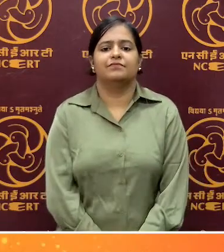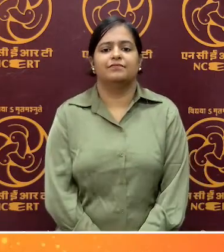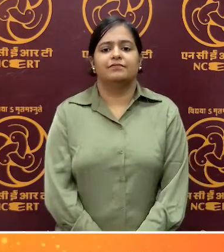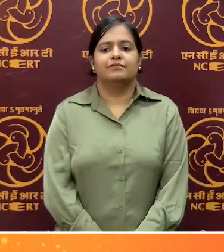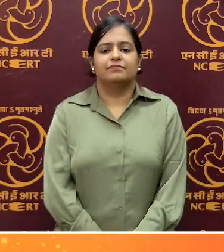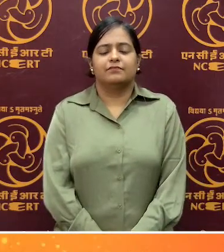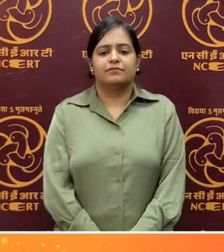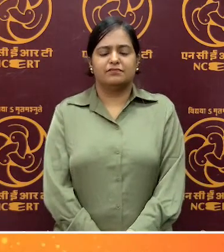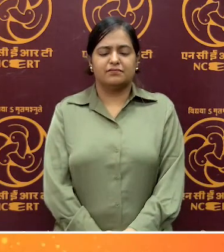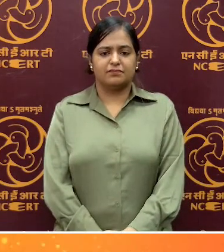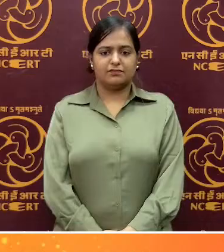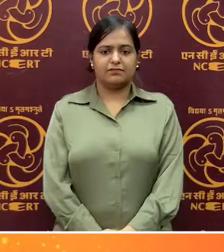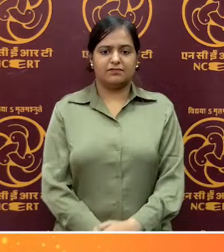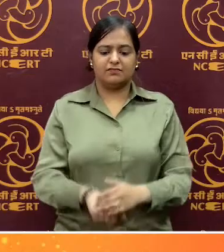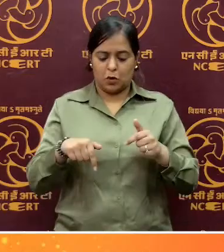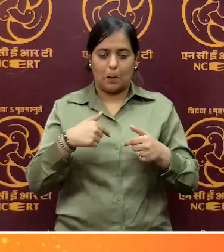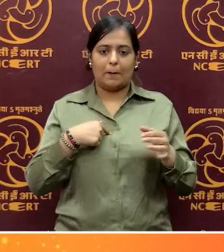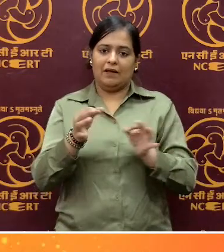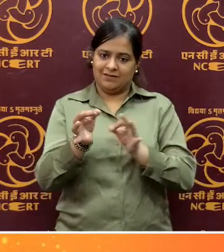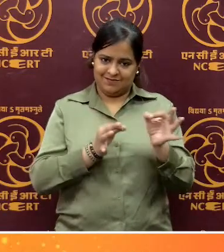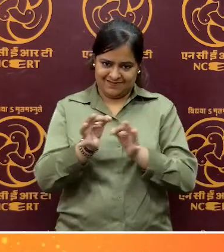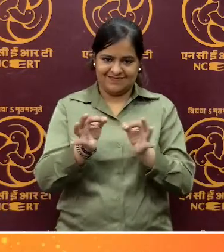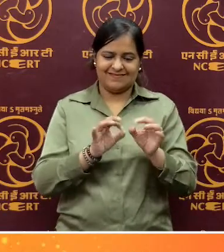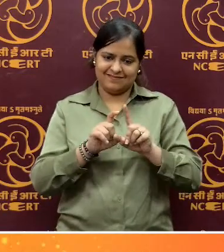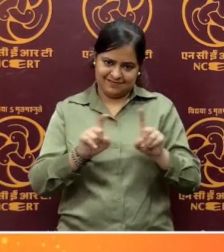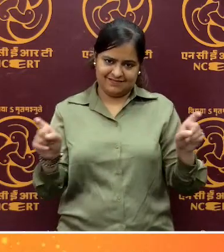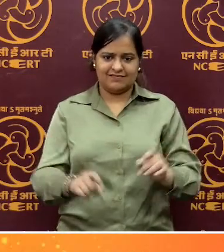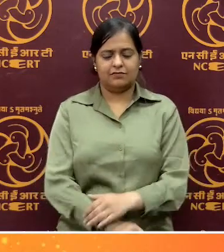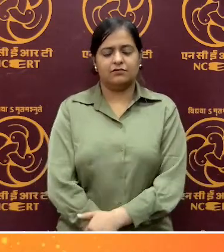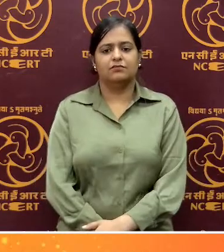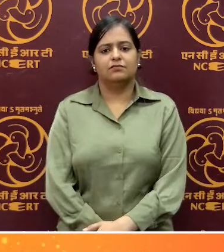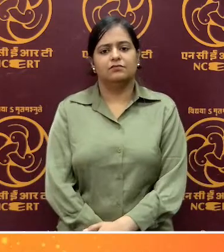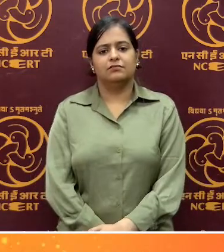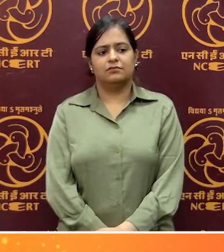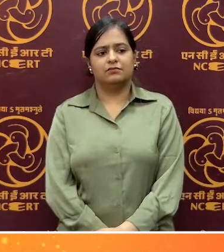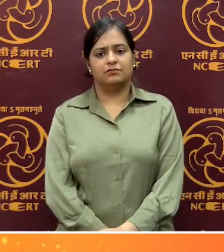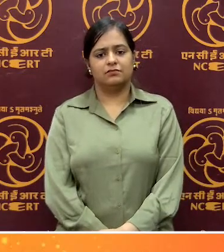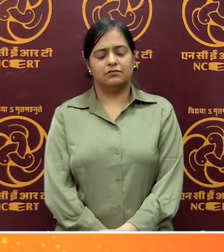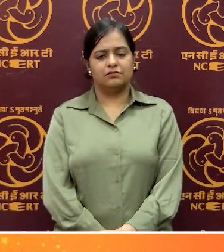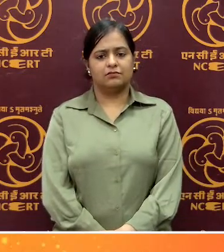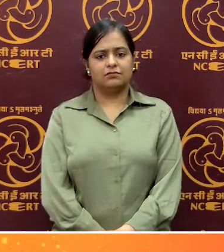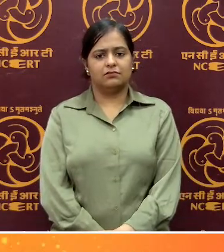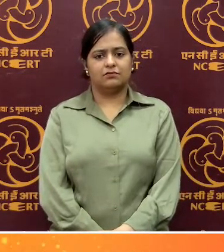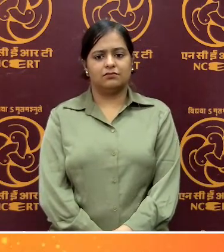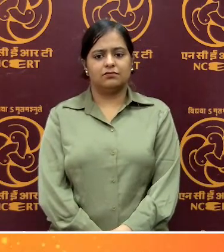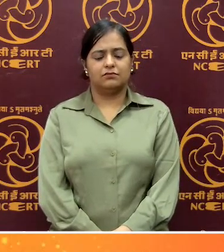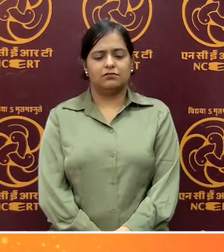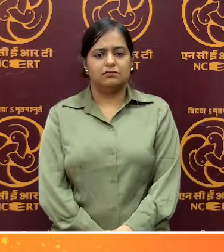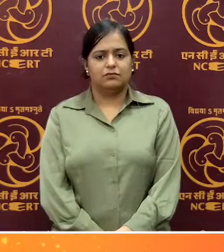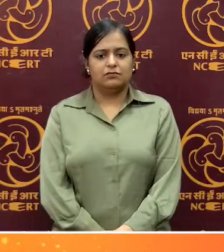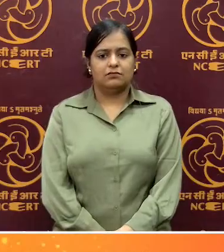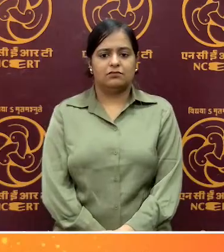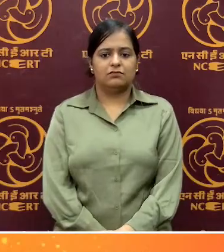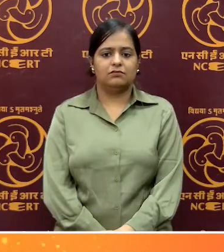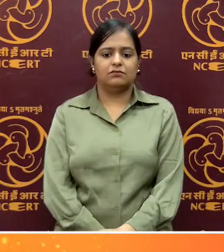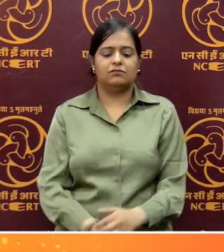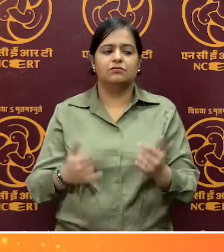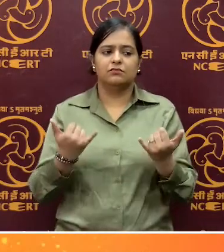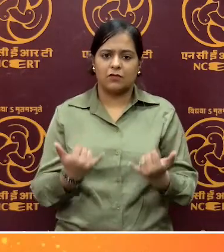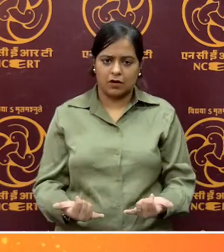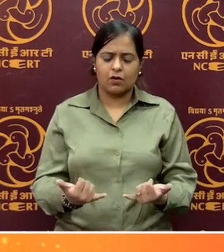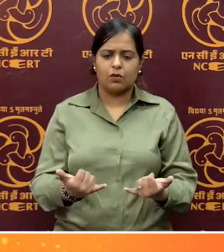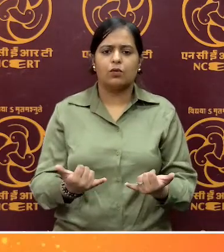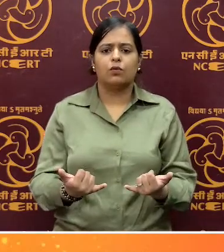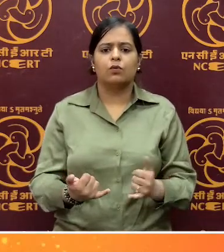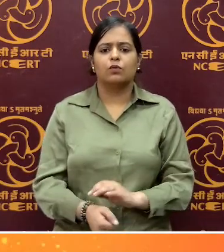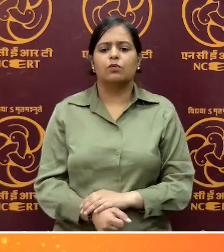here, this will be explained. I'll explain that clearly with following examples and all. Now here, we have